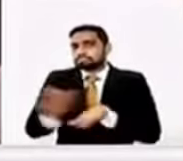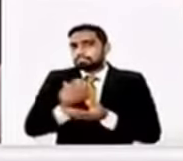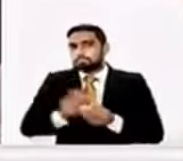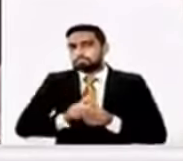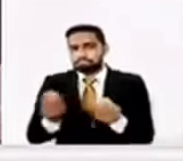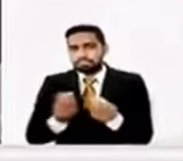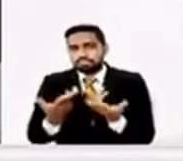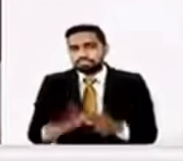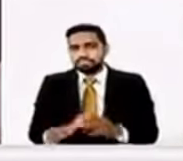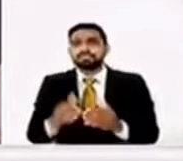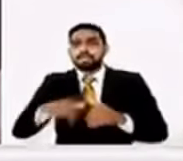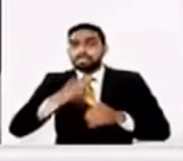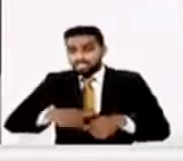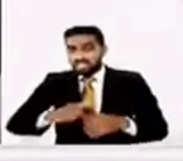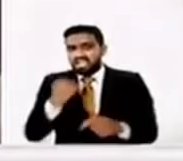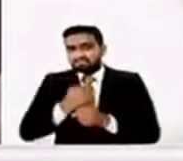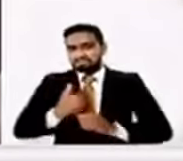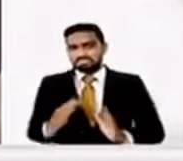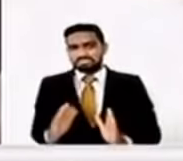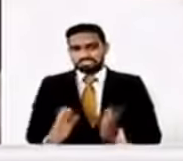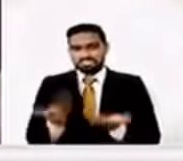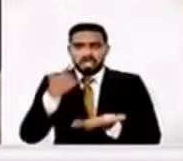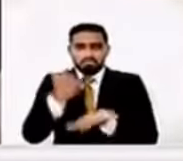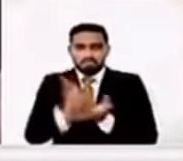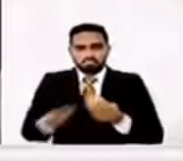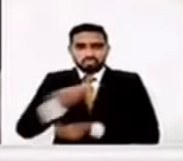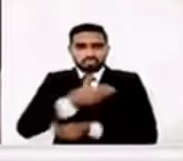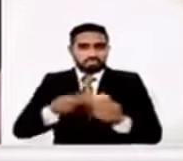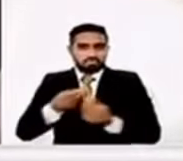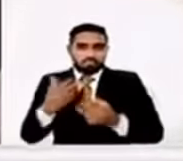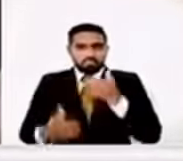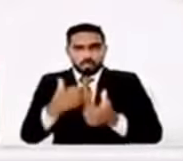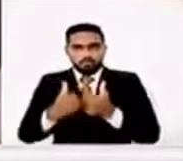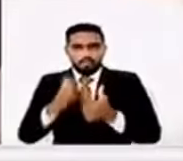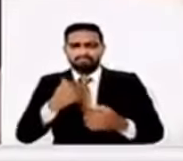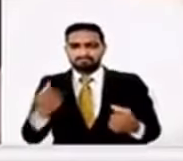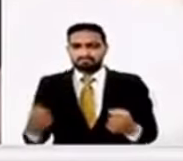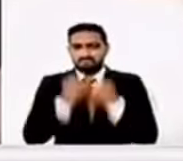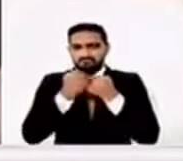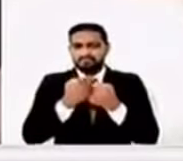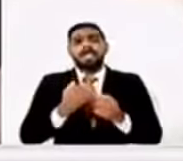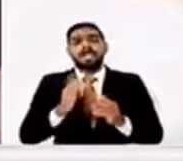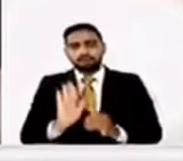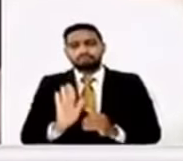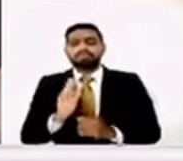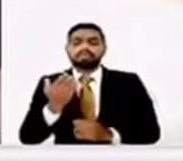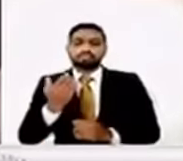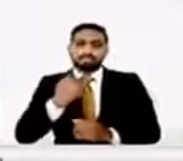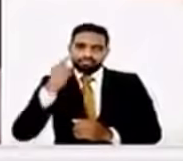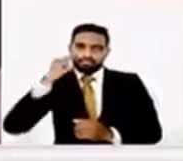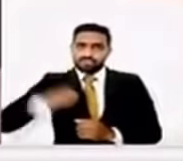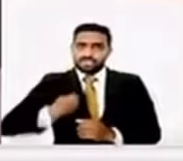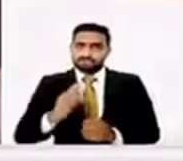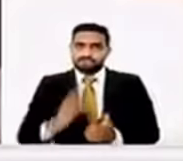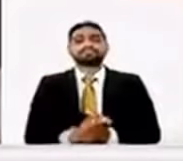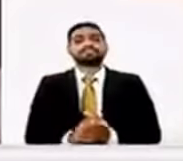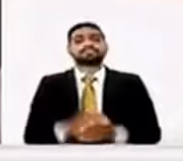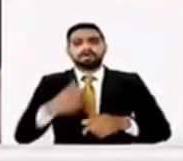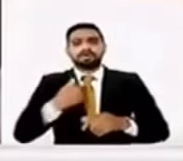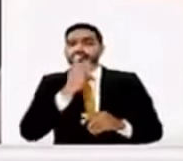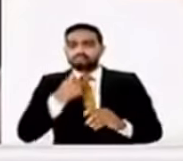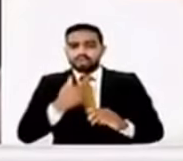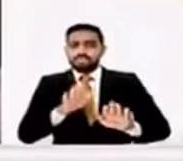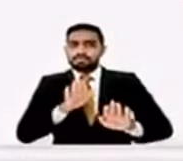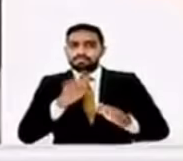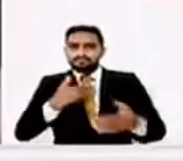government to revive the economic growth which had stagnated recently, I believe that we can manage this budget gap due to enhanced